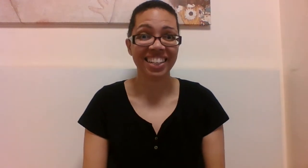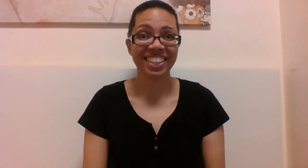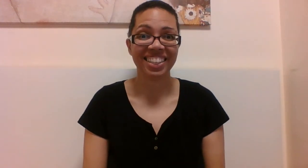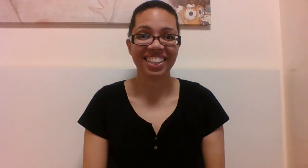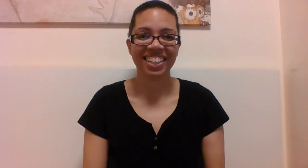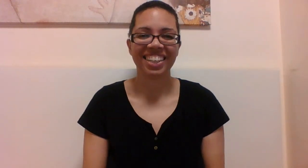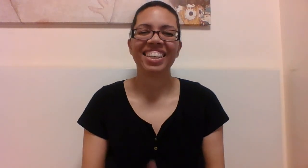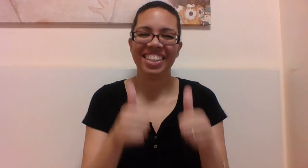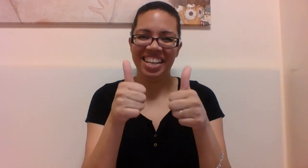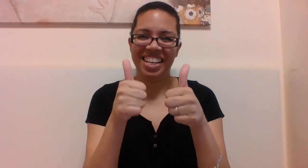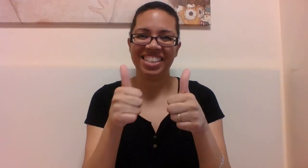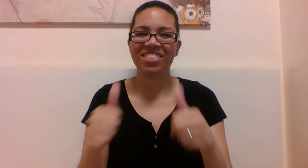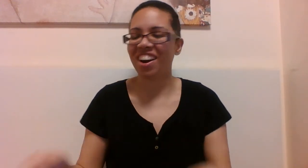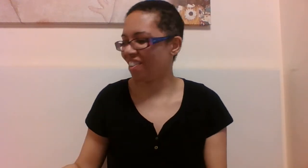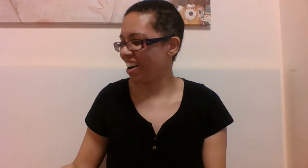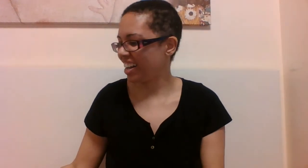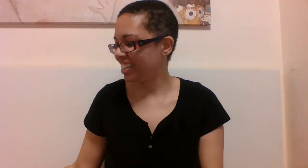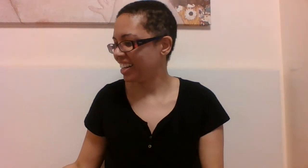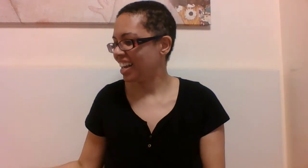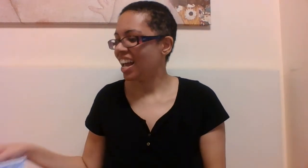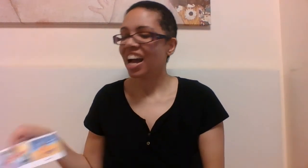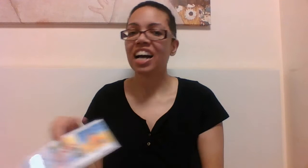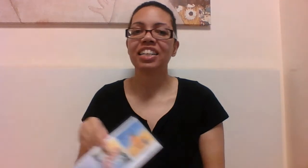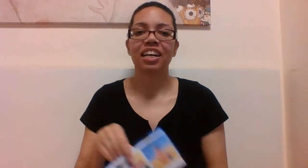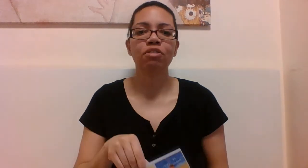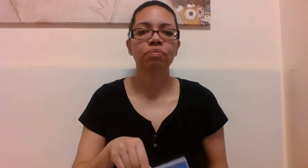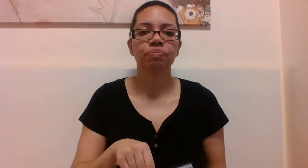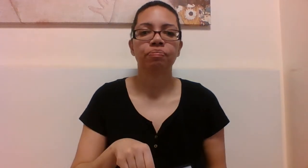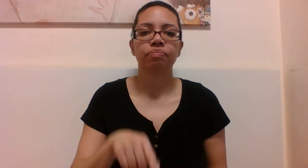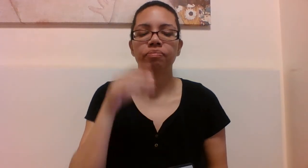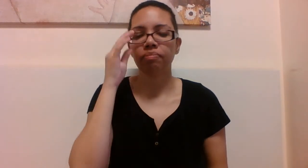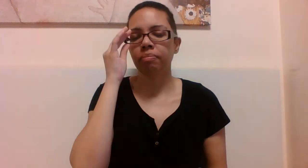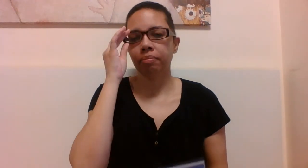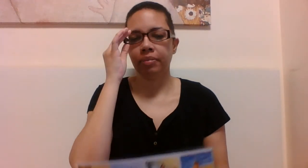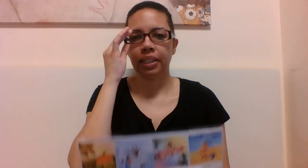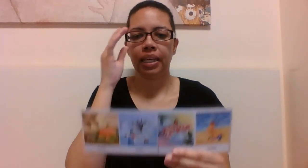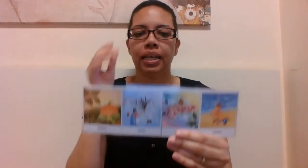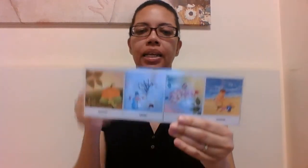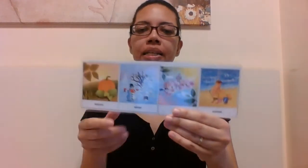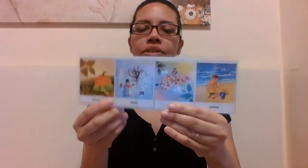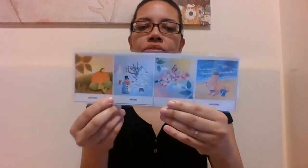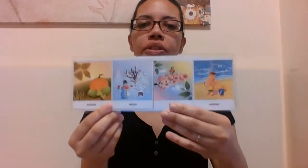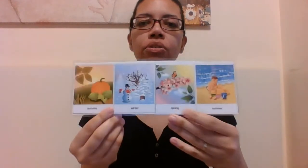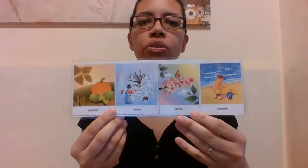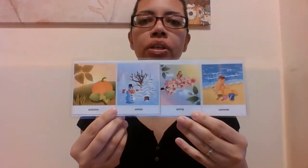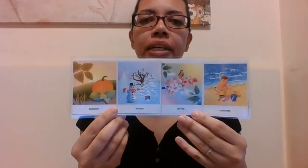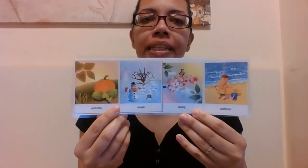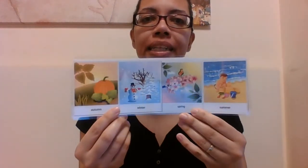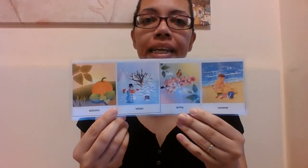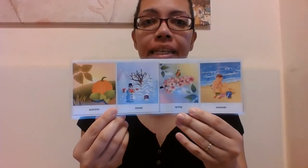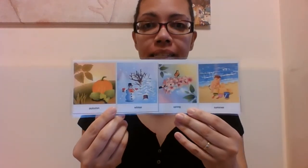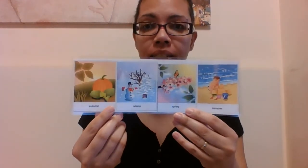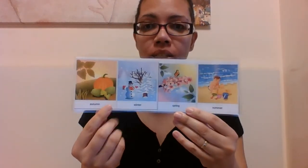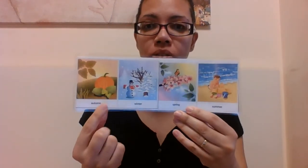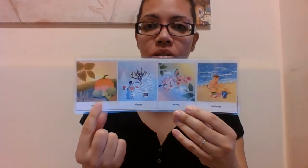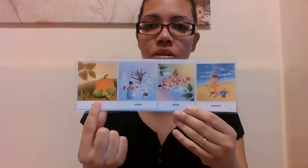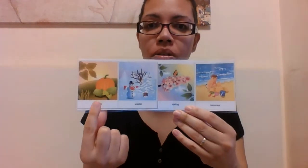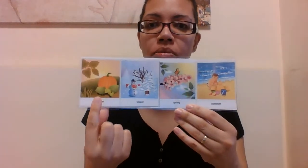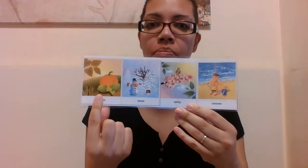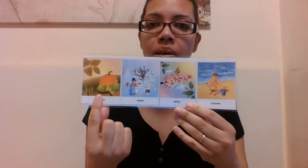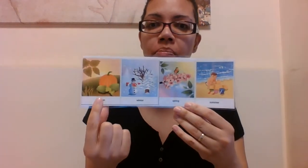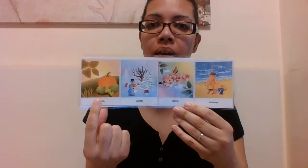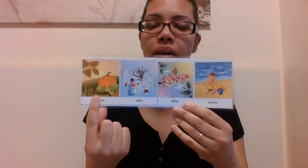Tell me. Yes, you are right. And now, let's review the